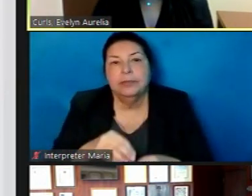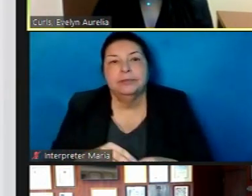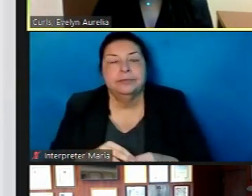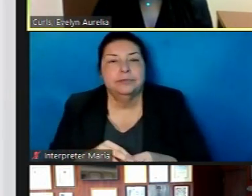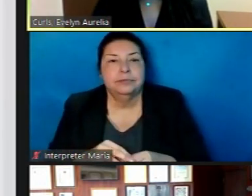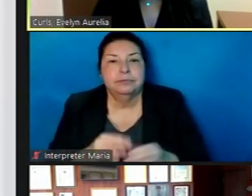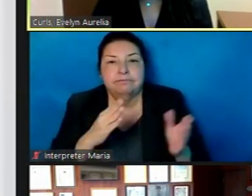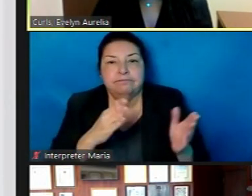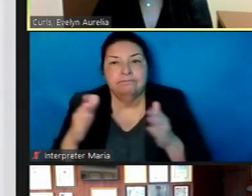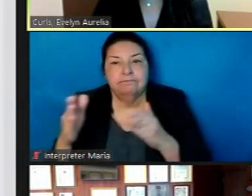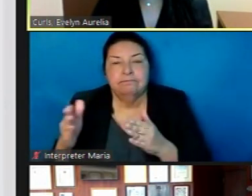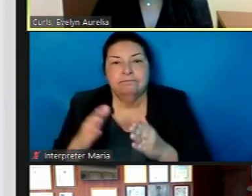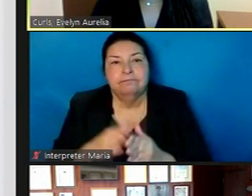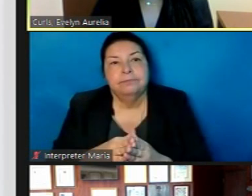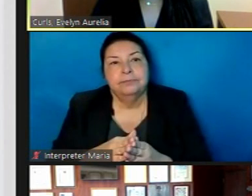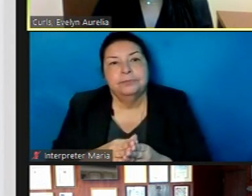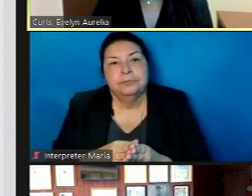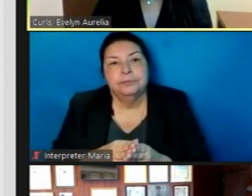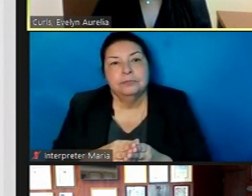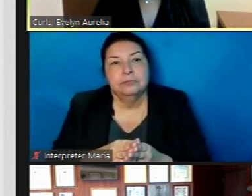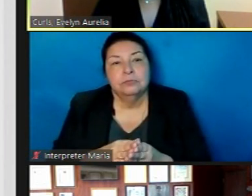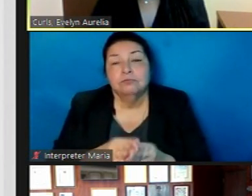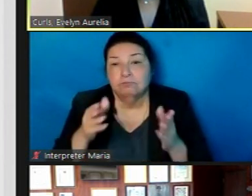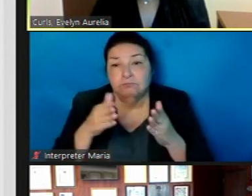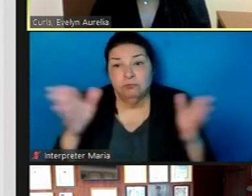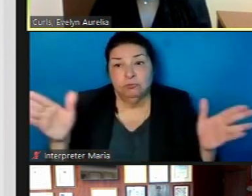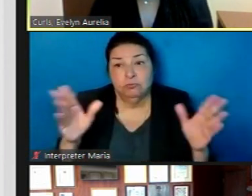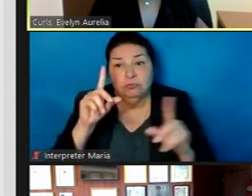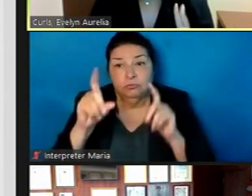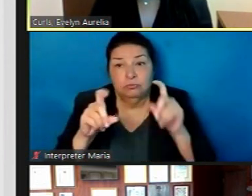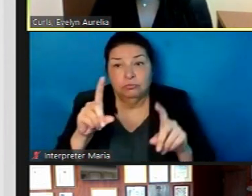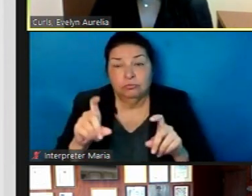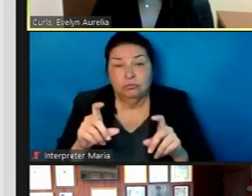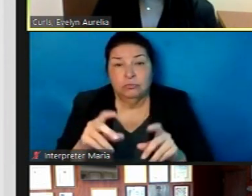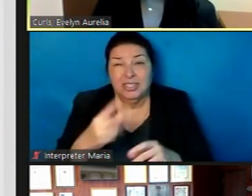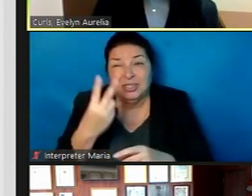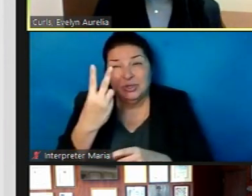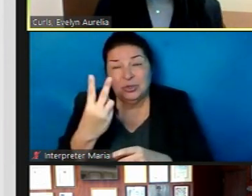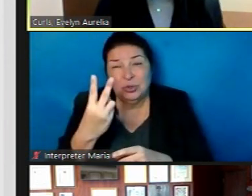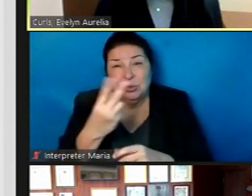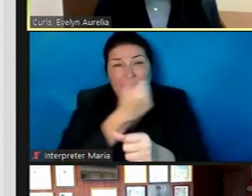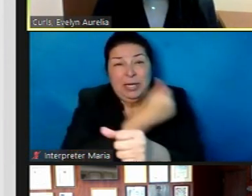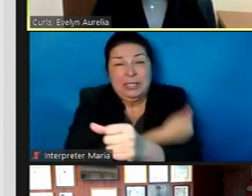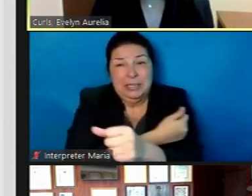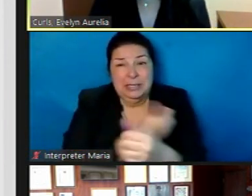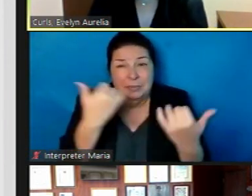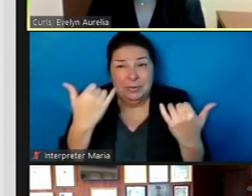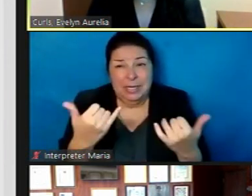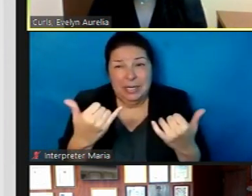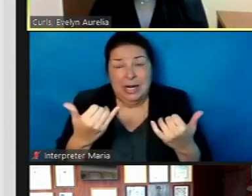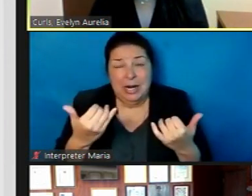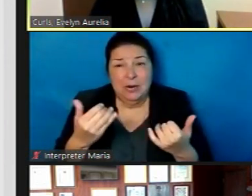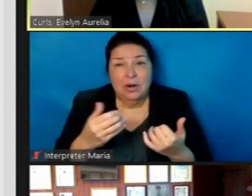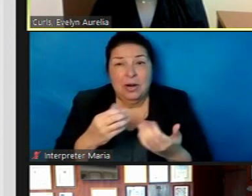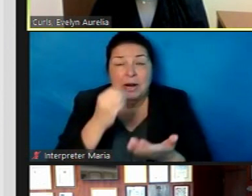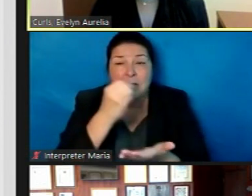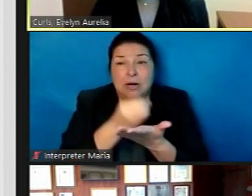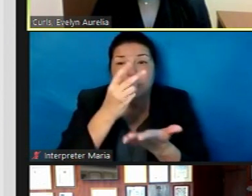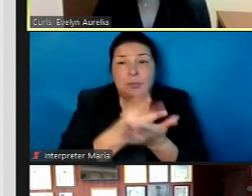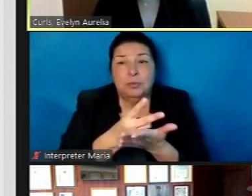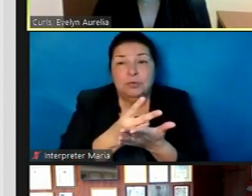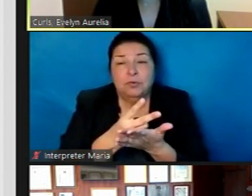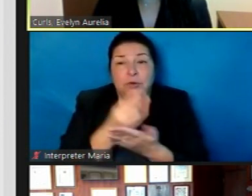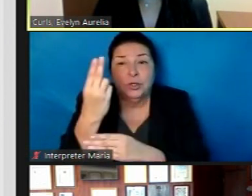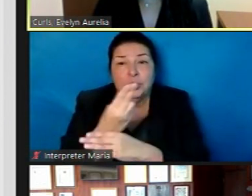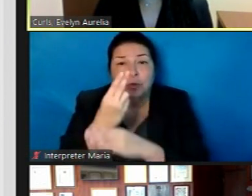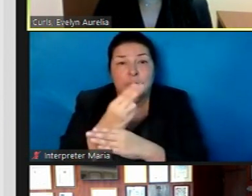Next slide. General questions. There's 2 vaccines that are currently authorized for emergency use,